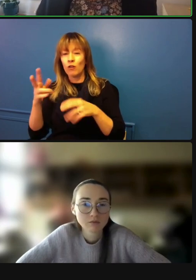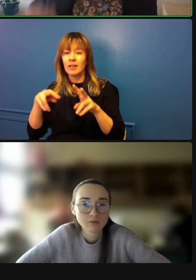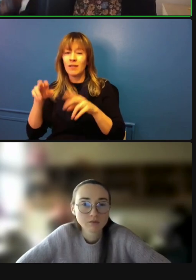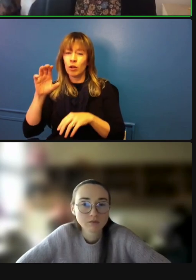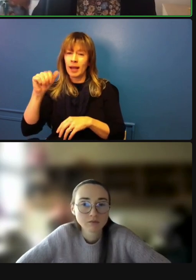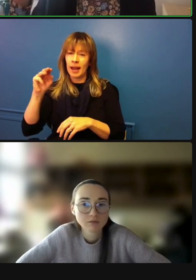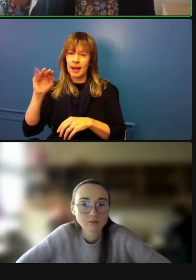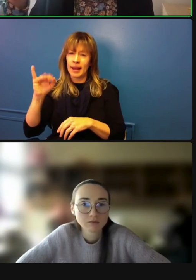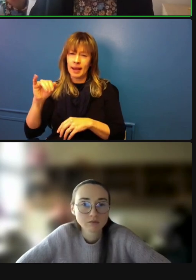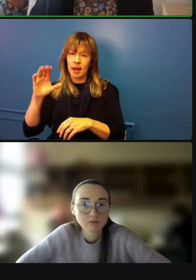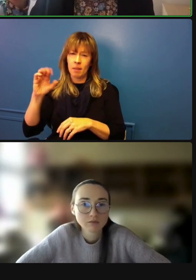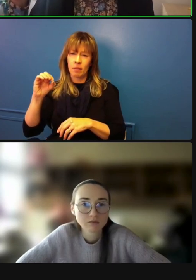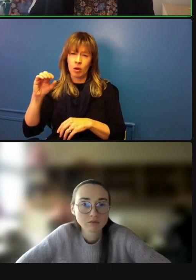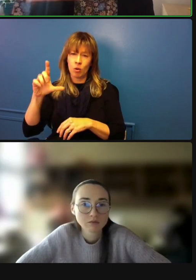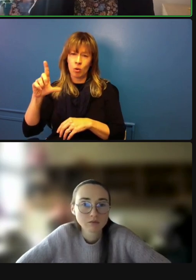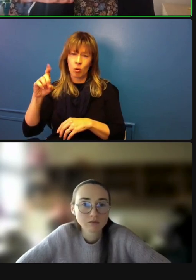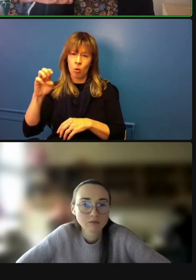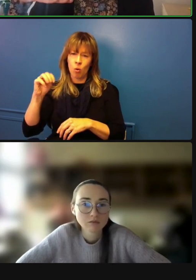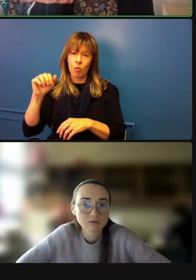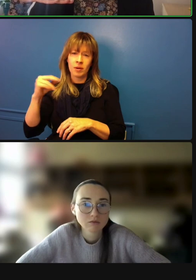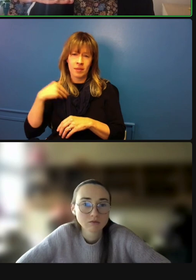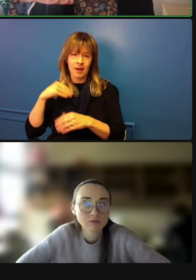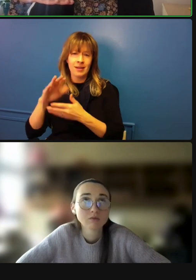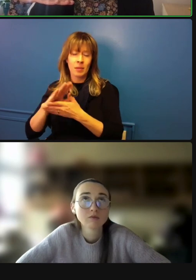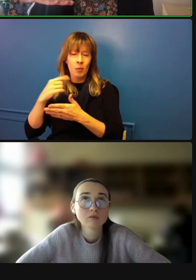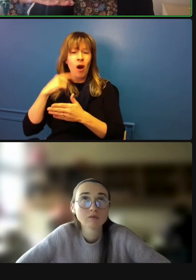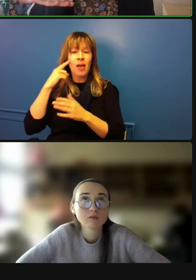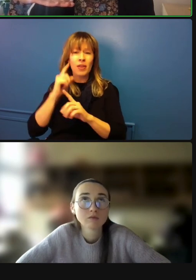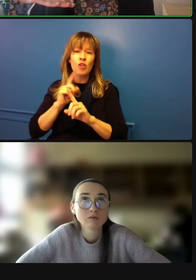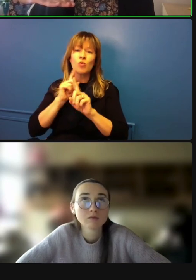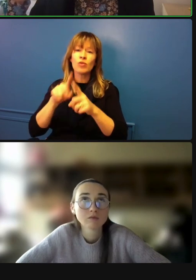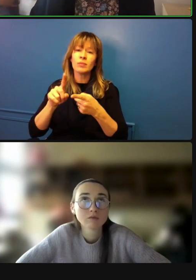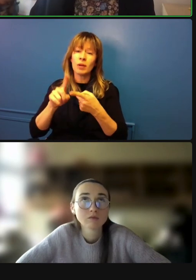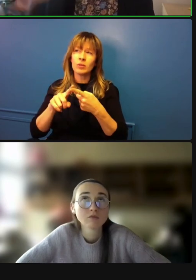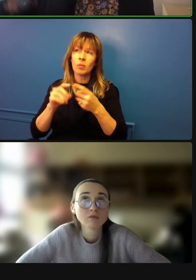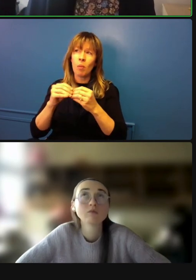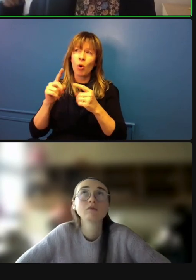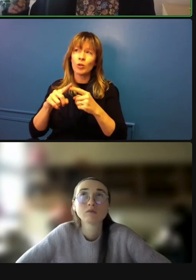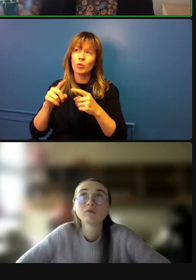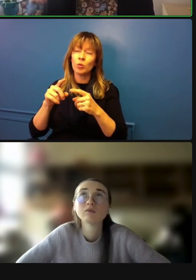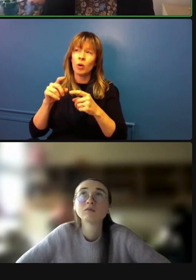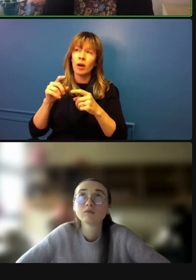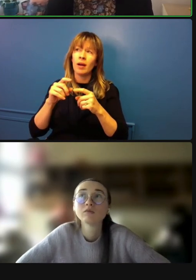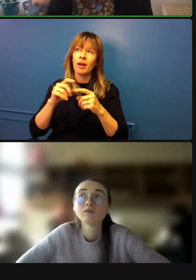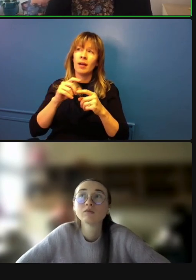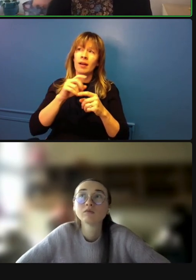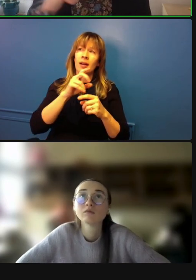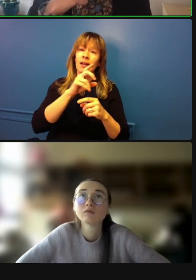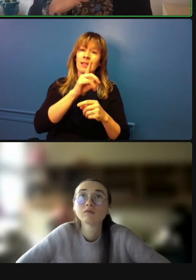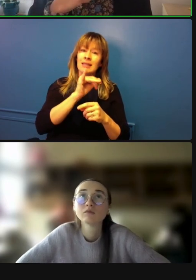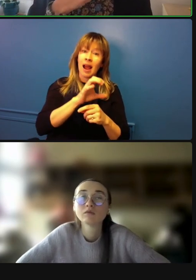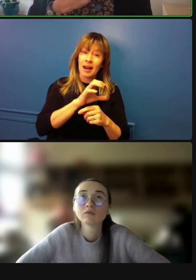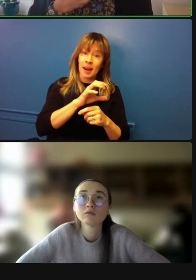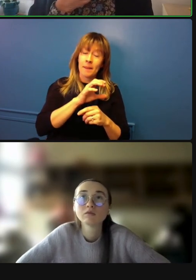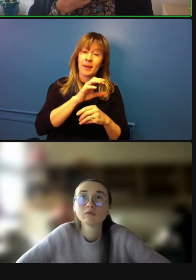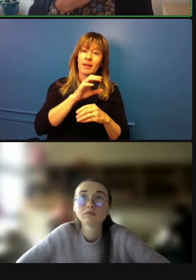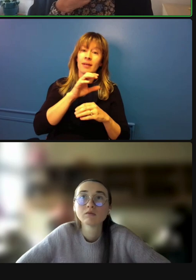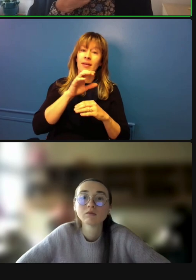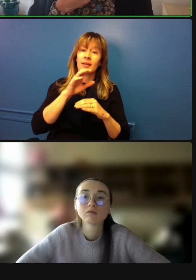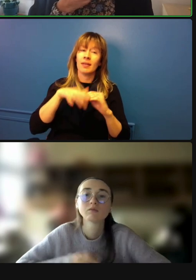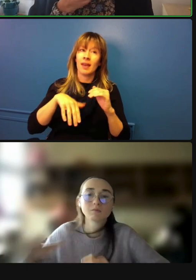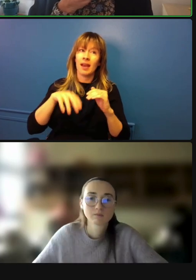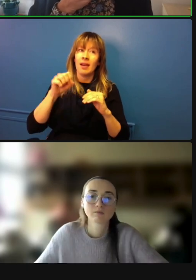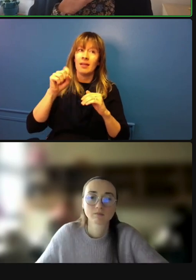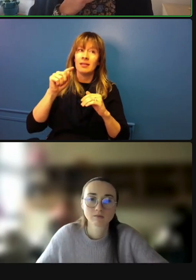recent paper on this, so I think it responds more to static interactions than static non-interactions, but it responds more to dynamic stimuli.